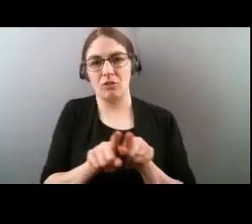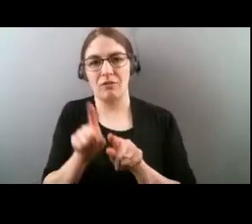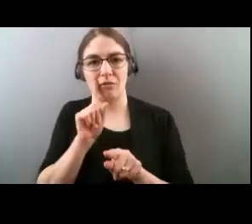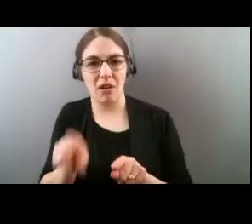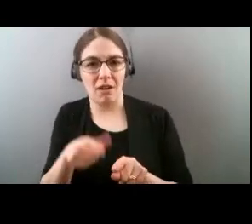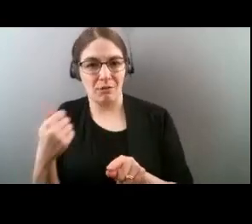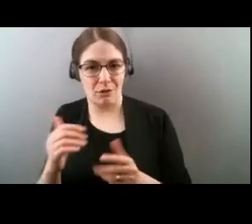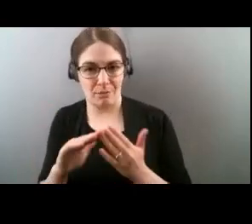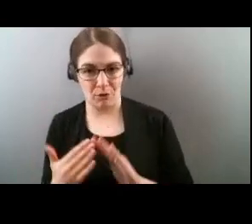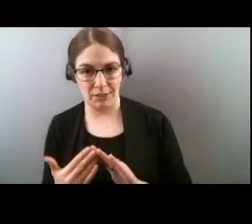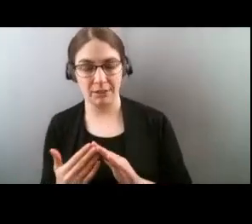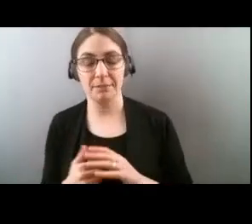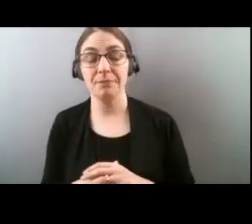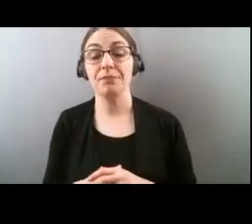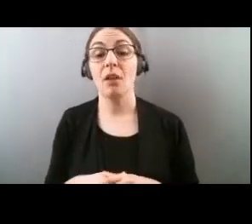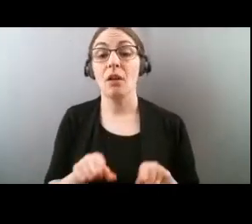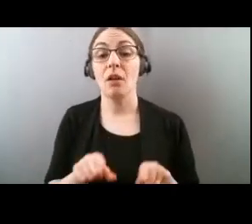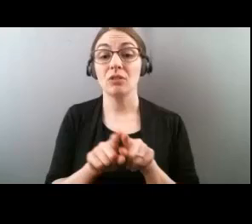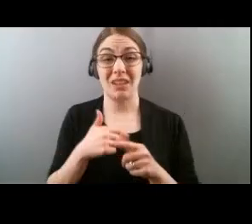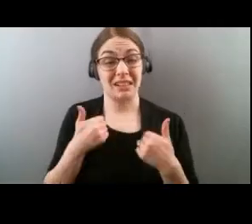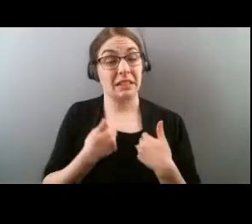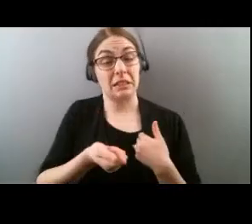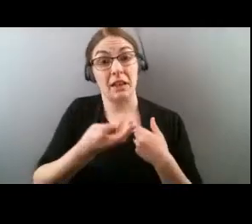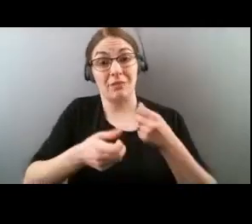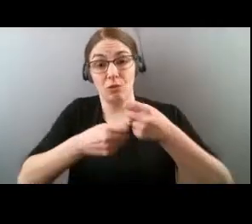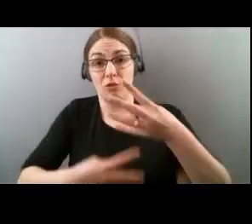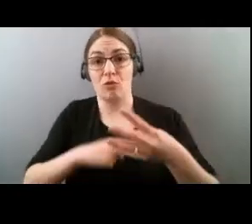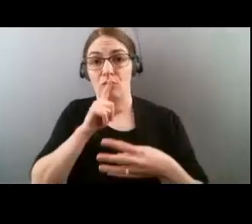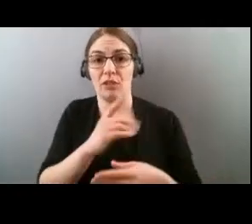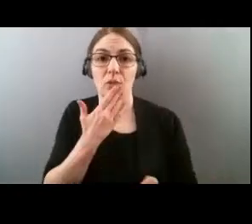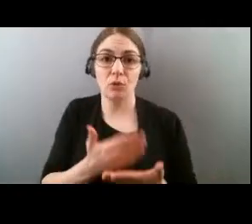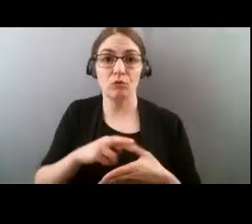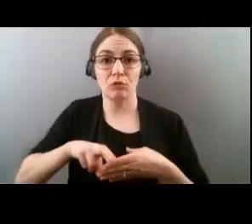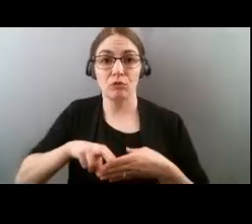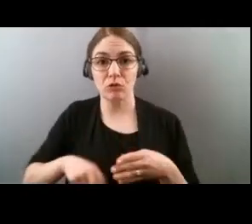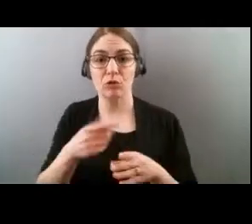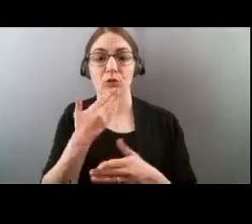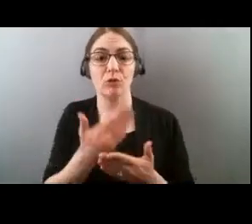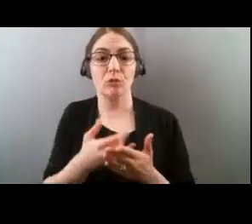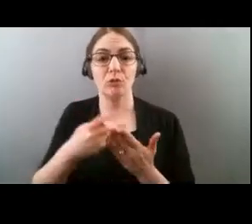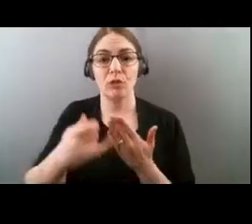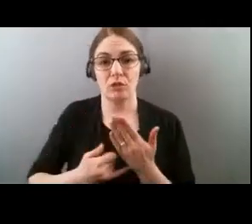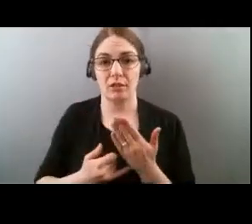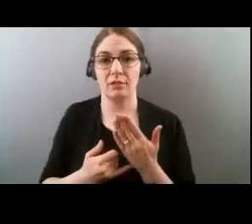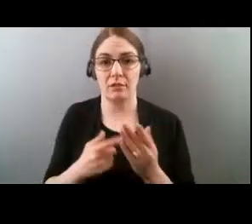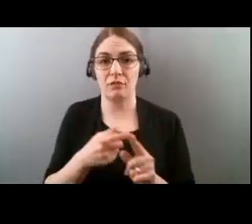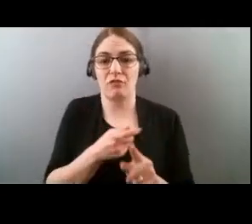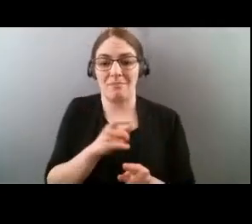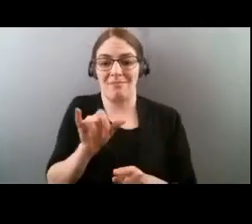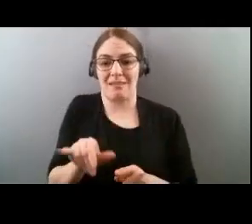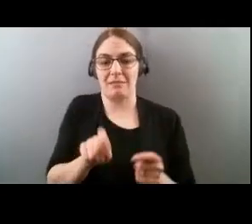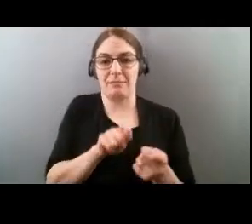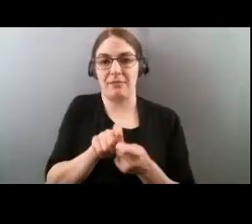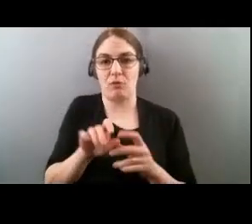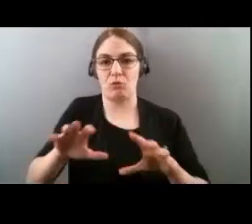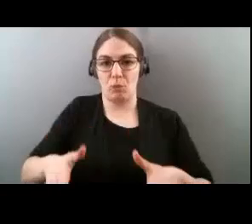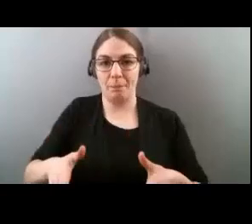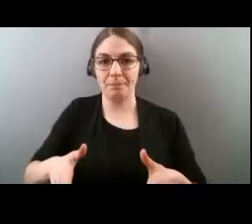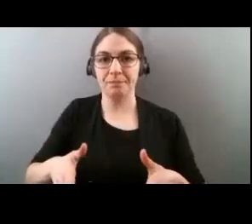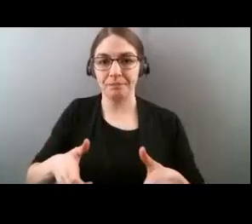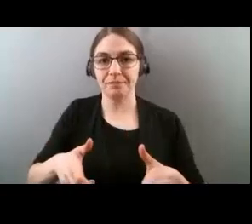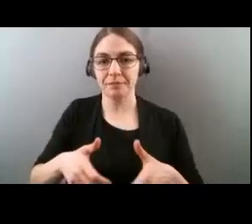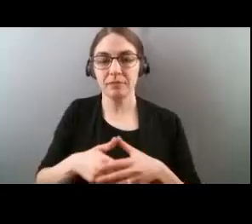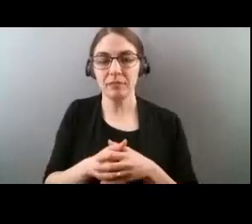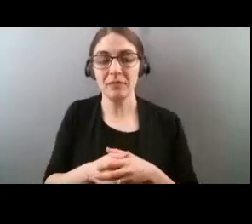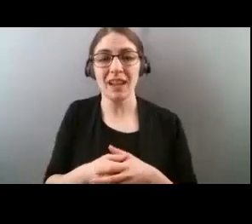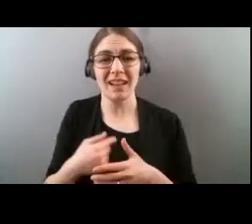a number of really good outcomes and good projects come through from that group. And